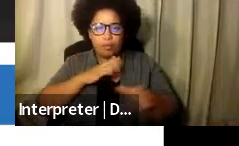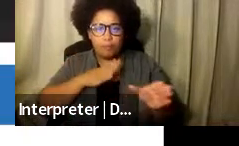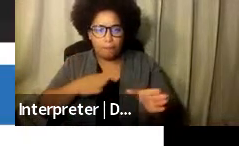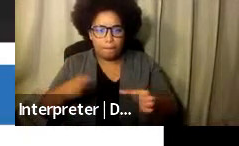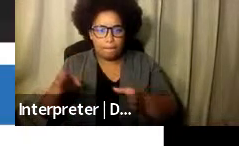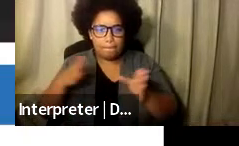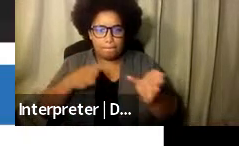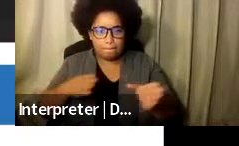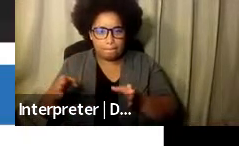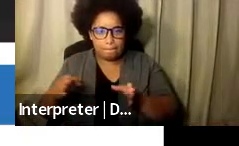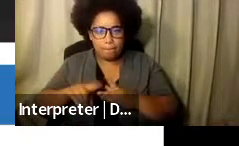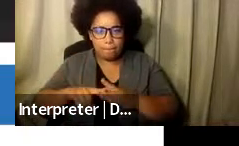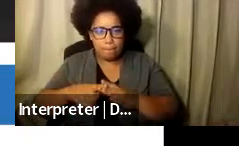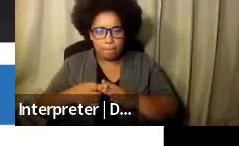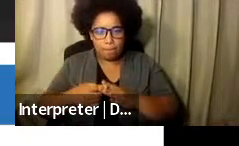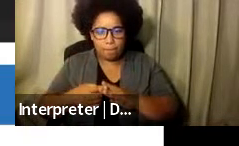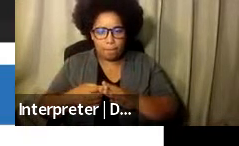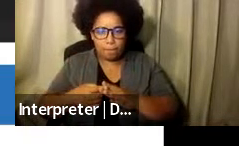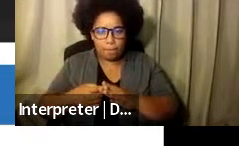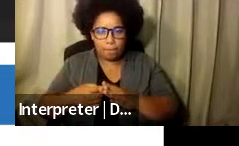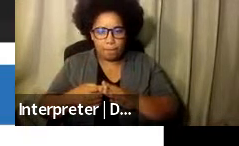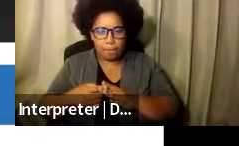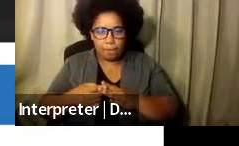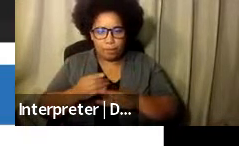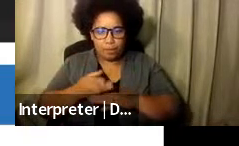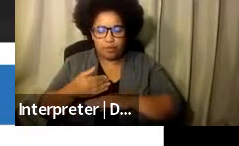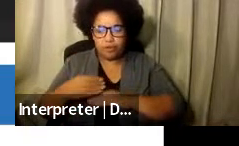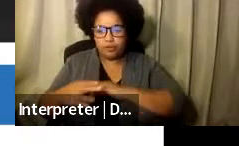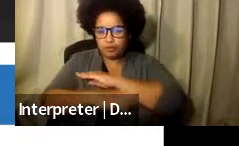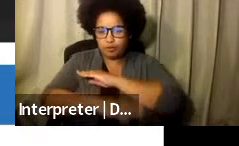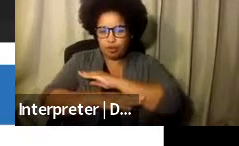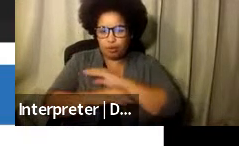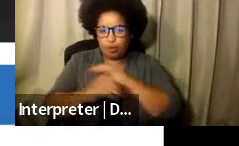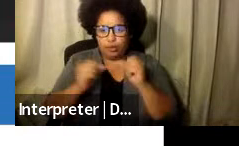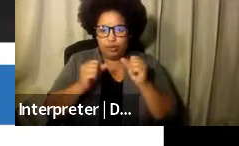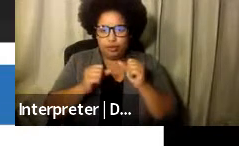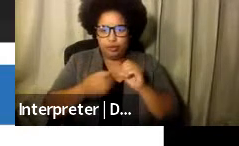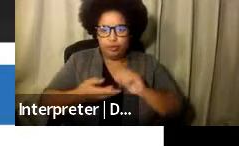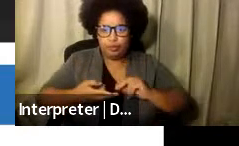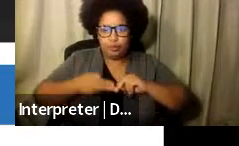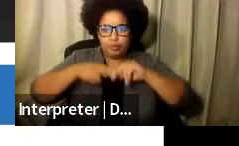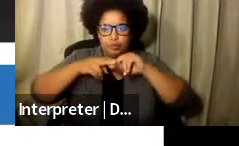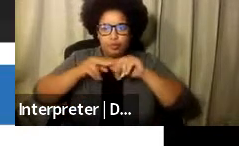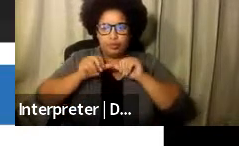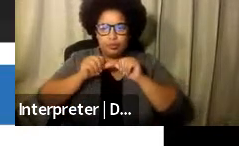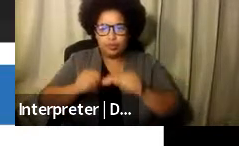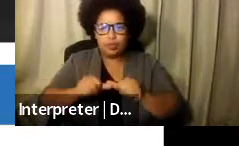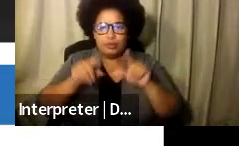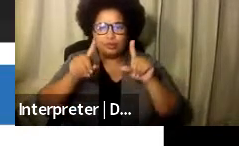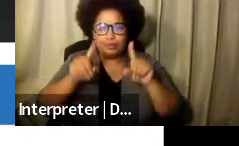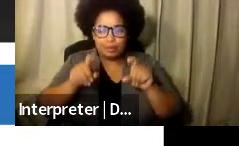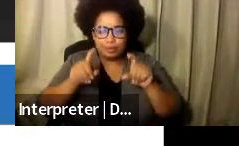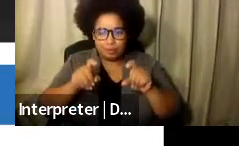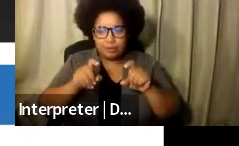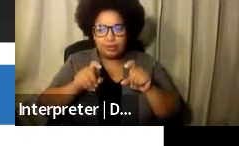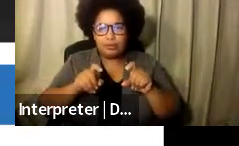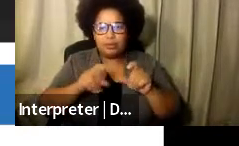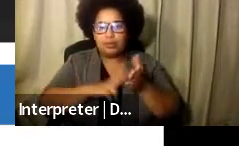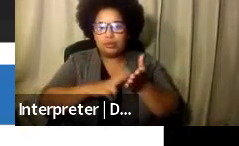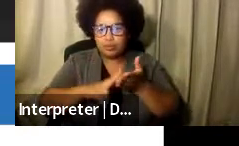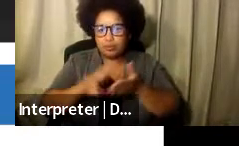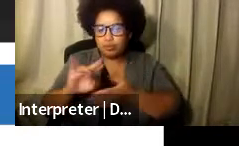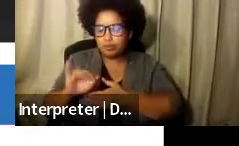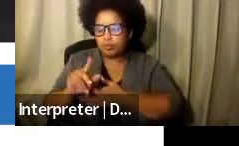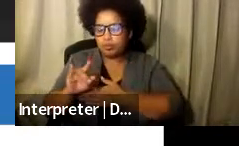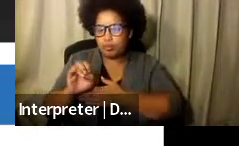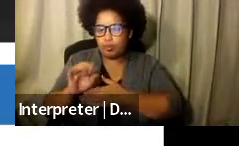to start to ramp down after this fall winter surge. We're continuing our testing contracts. What Julie was saying